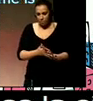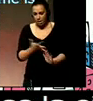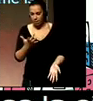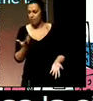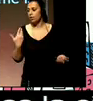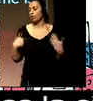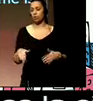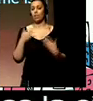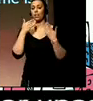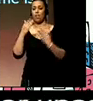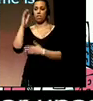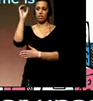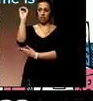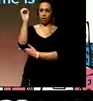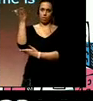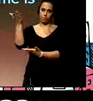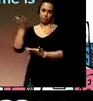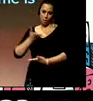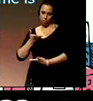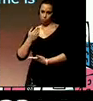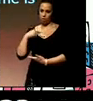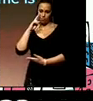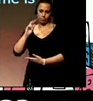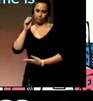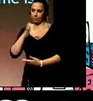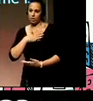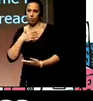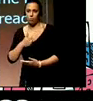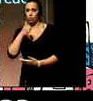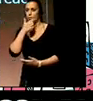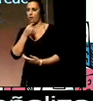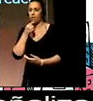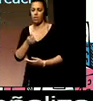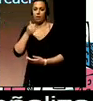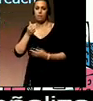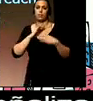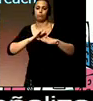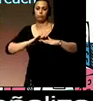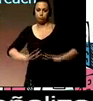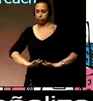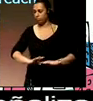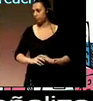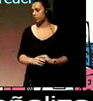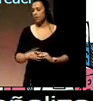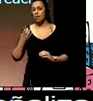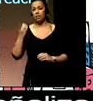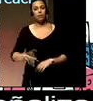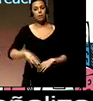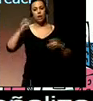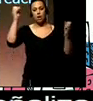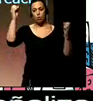one way, you can get to your destination earlier, and it can be more